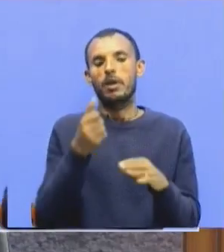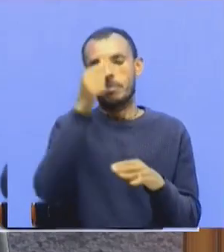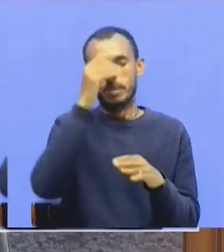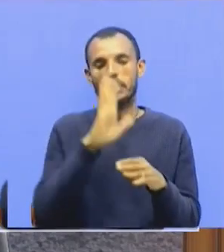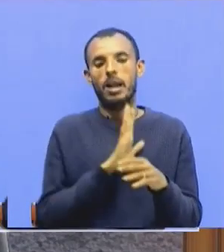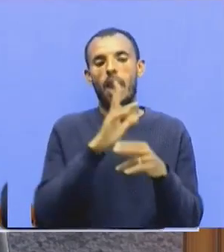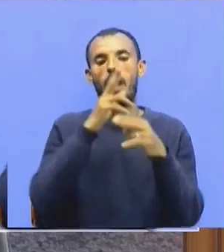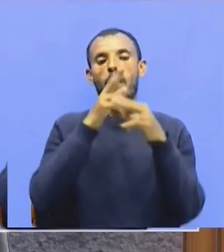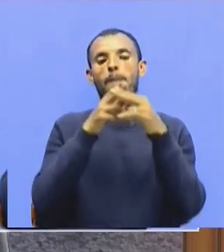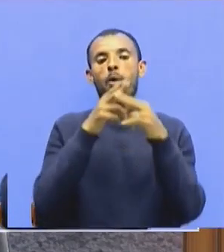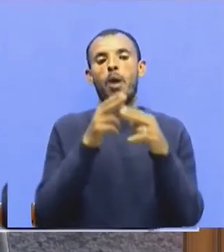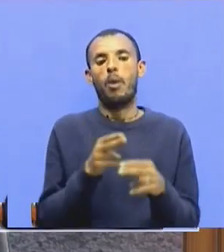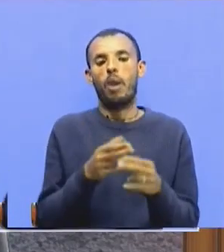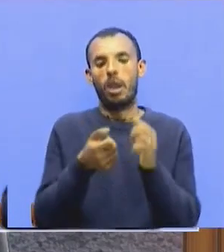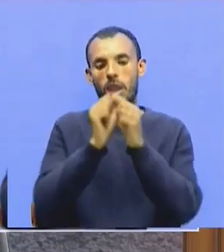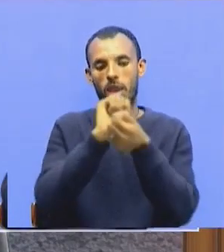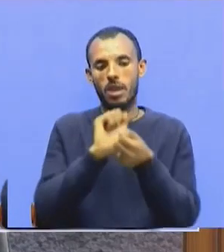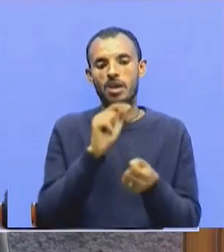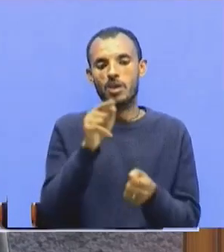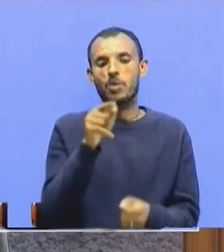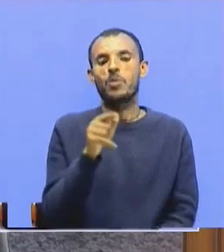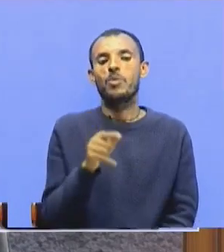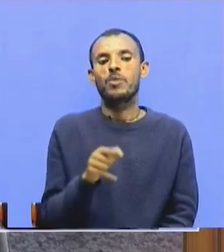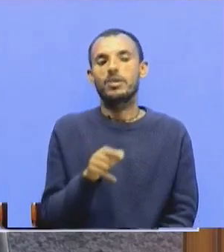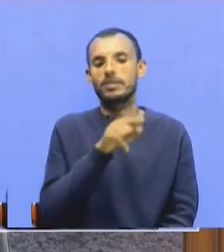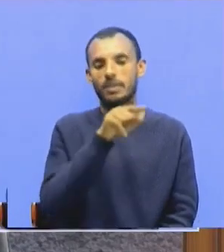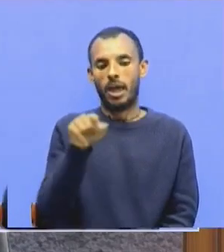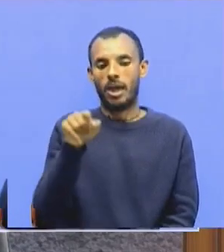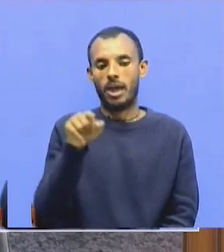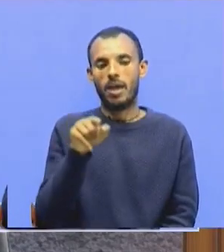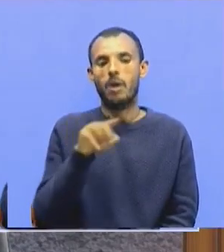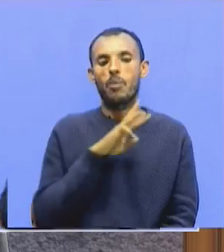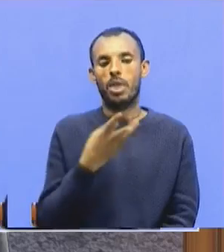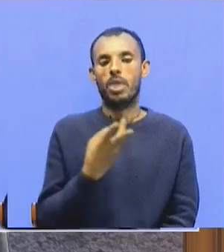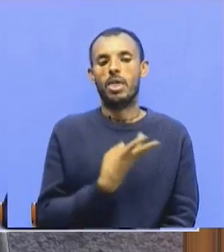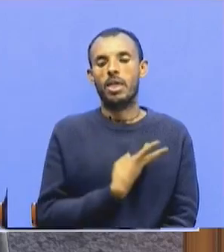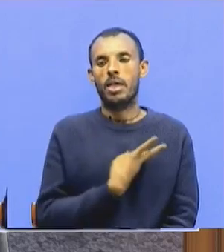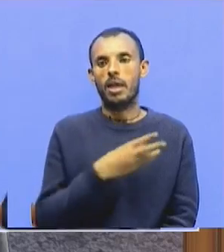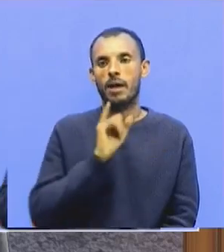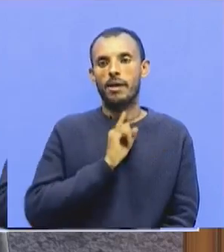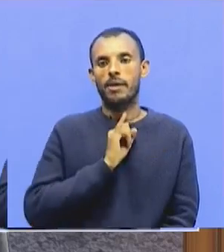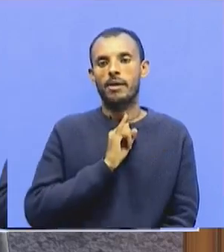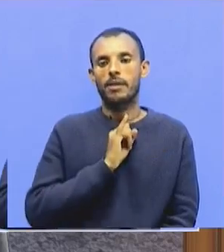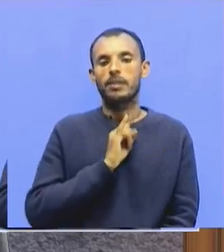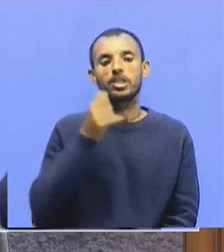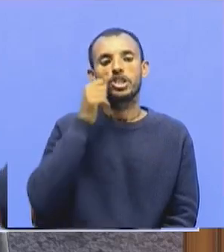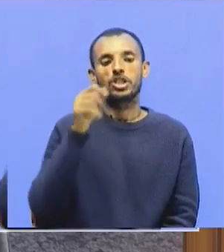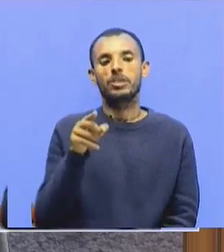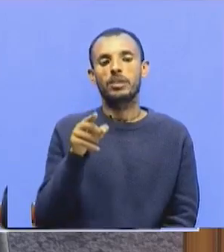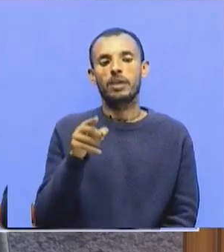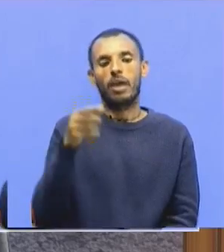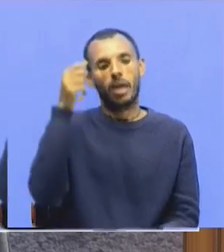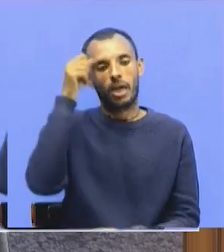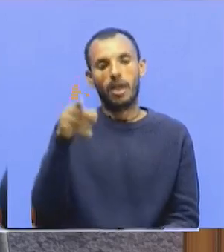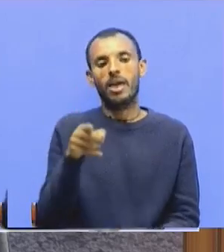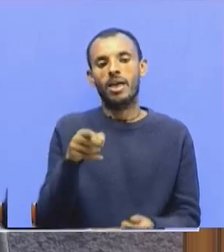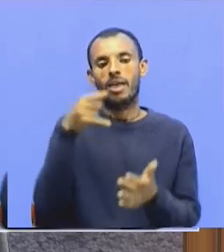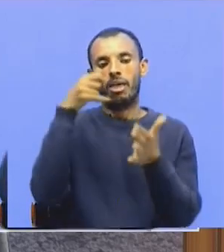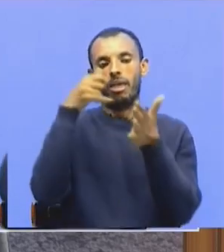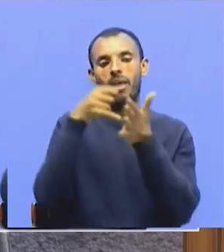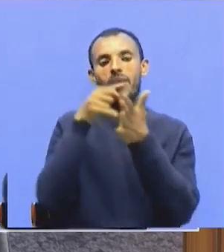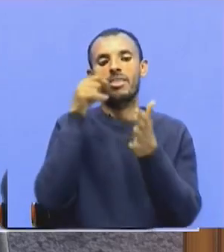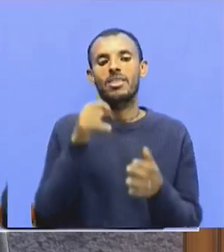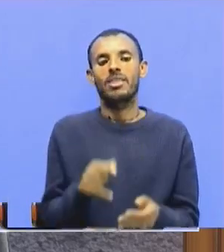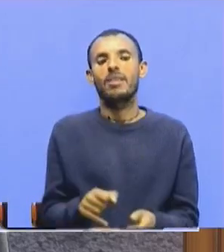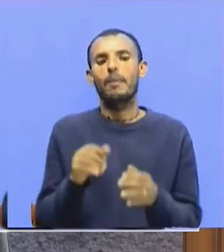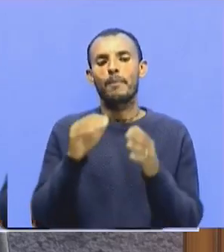pronouns? You, they, we, I, she, he, it.